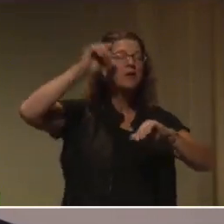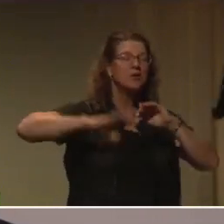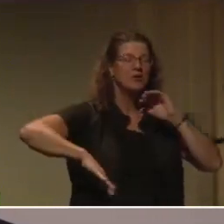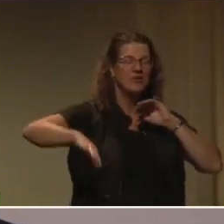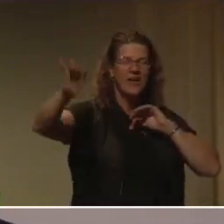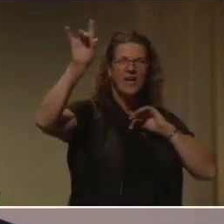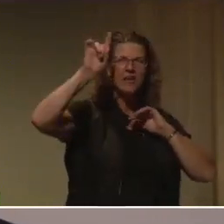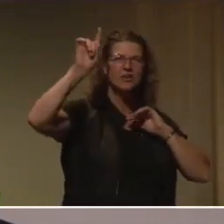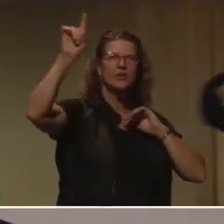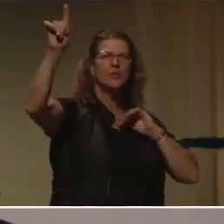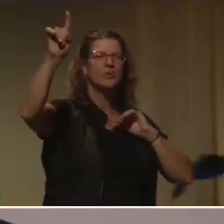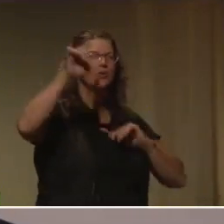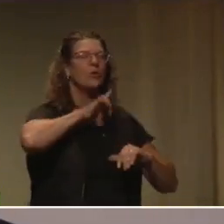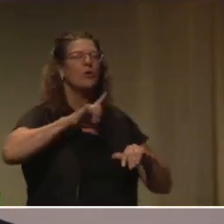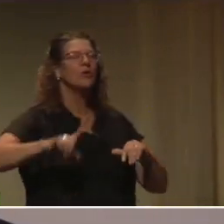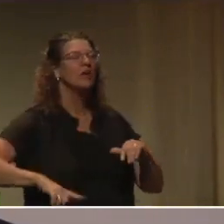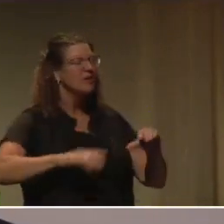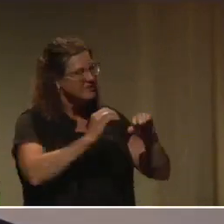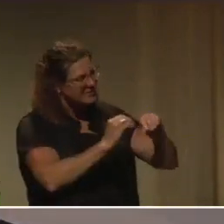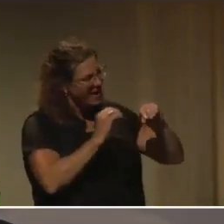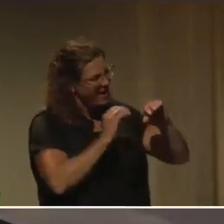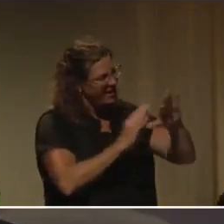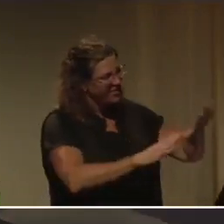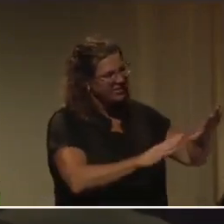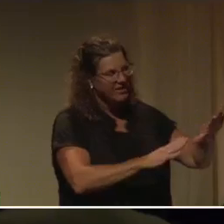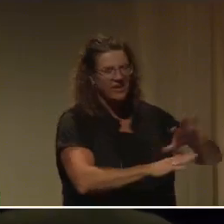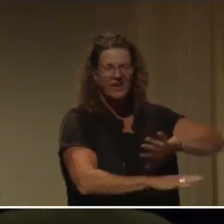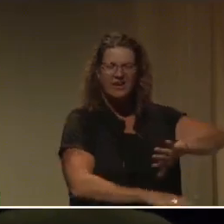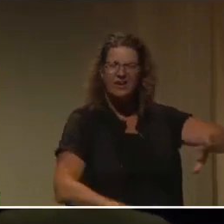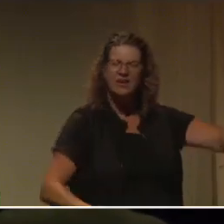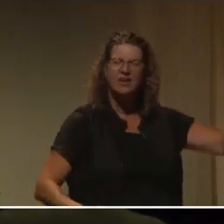nothing better than you. Lord, there's